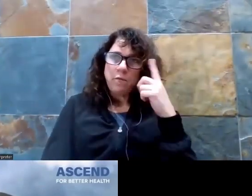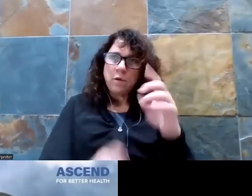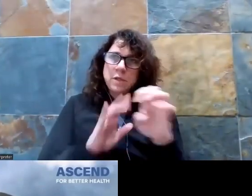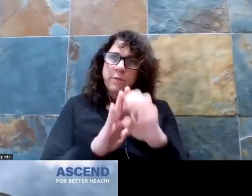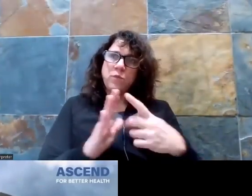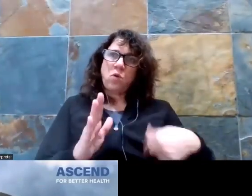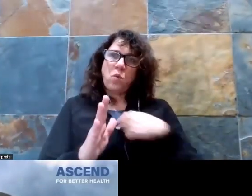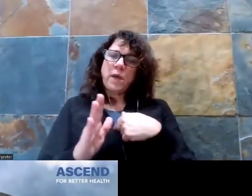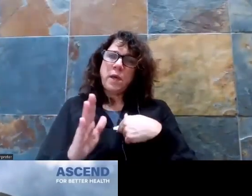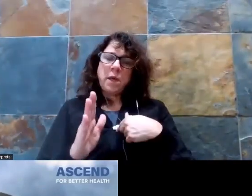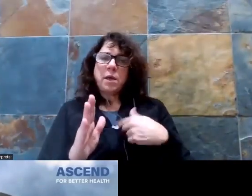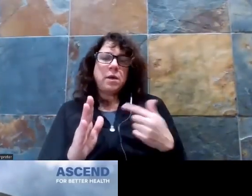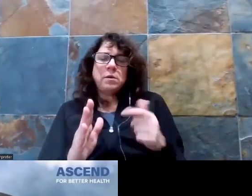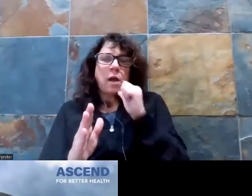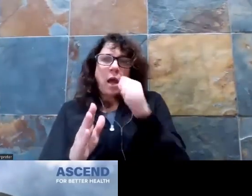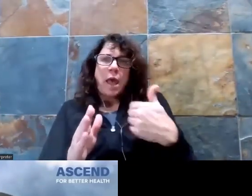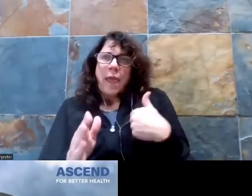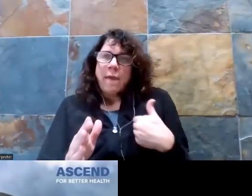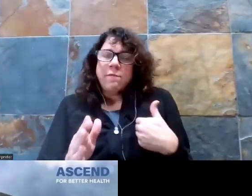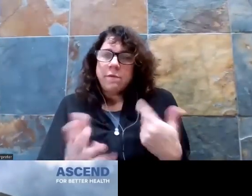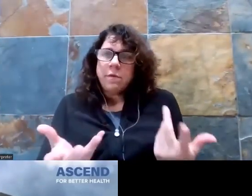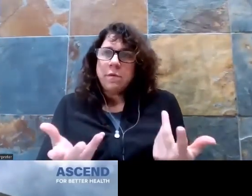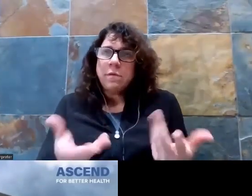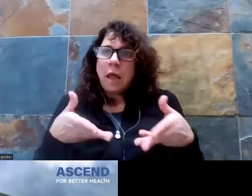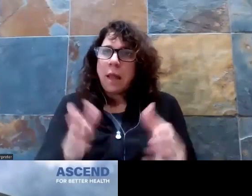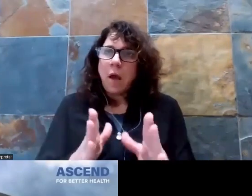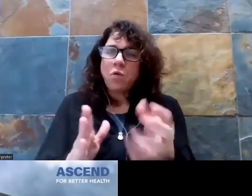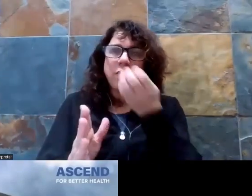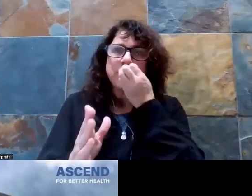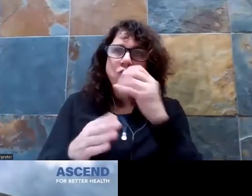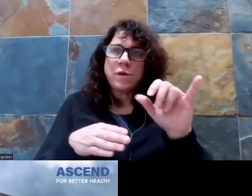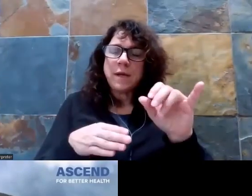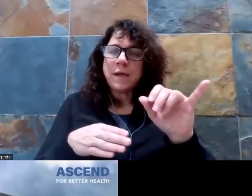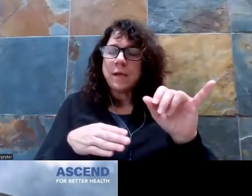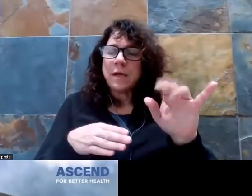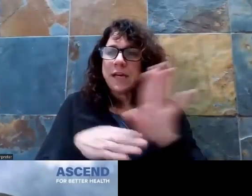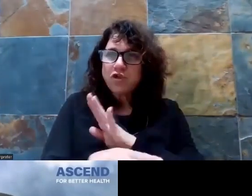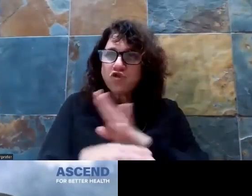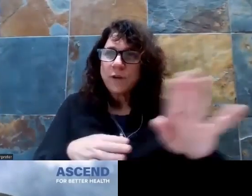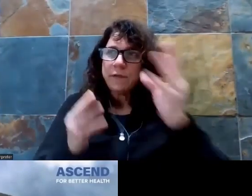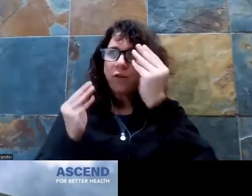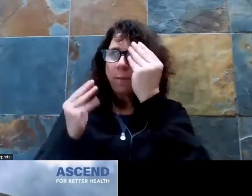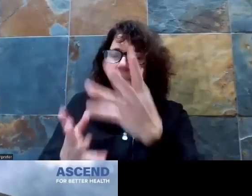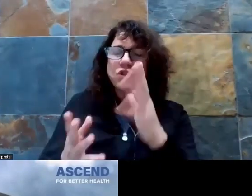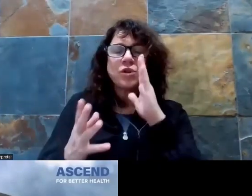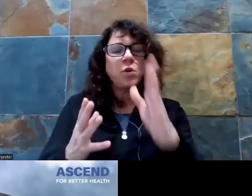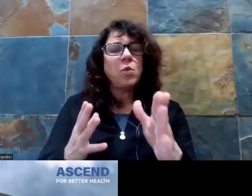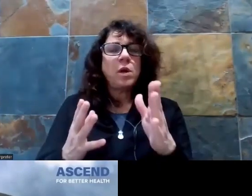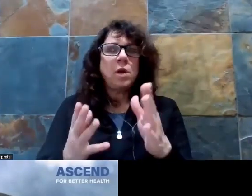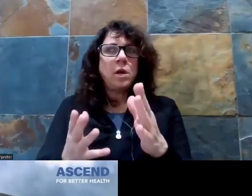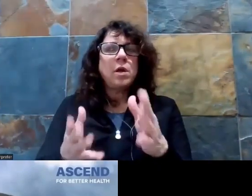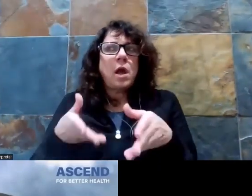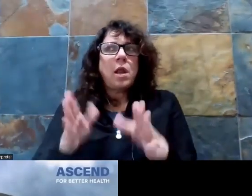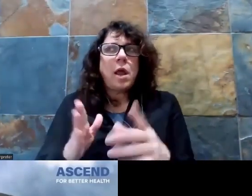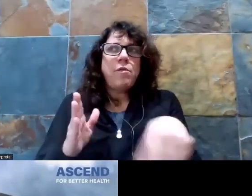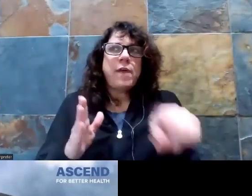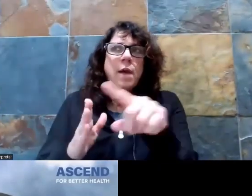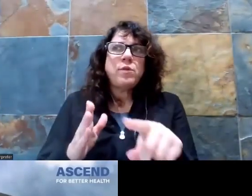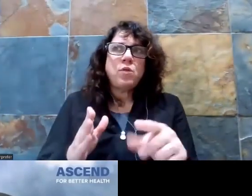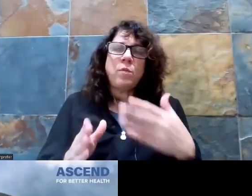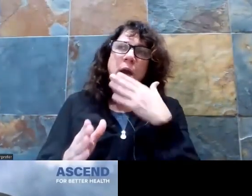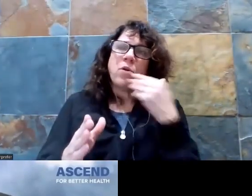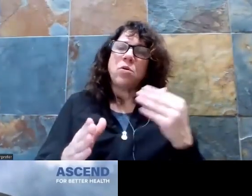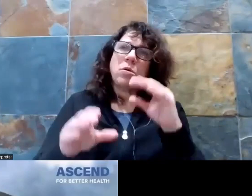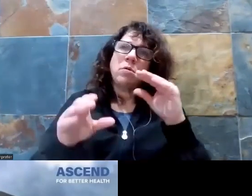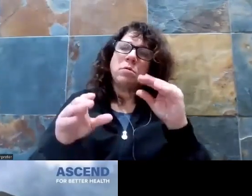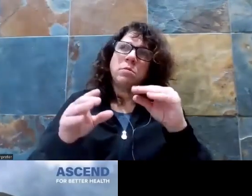we deficient in? And what that did is it allowed the food industry information that would in turn enable them to better fortify